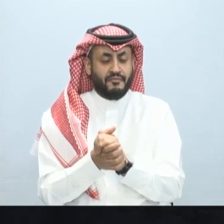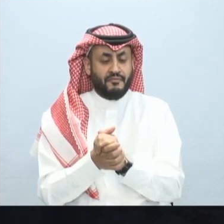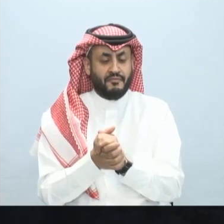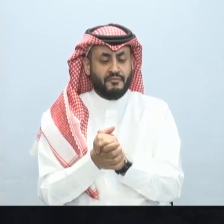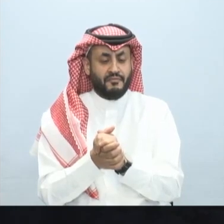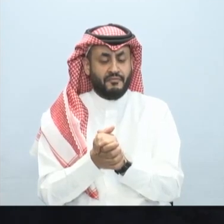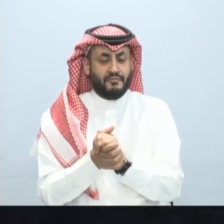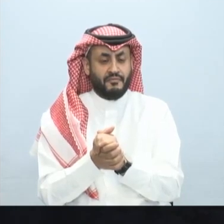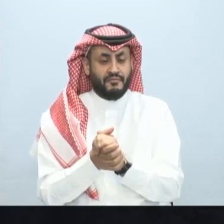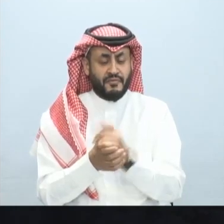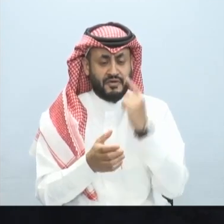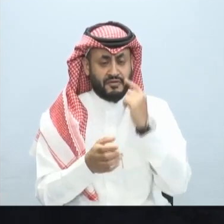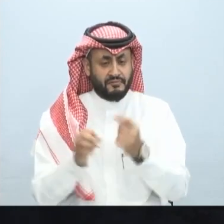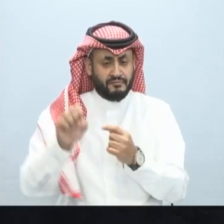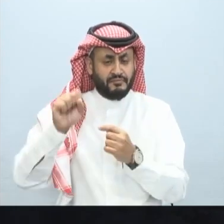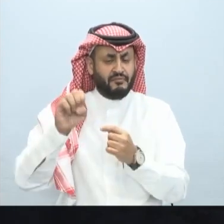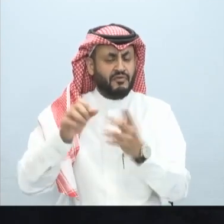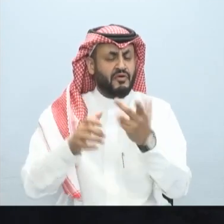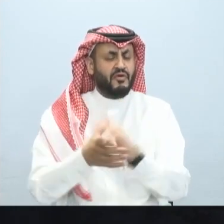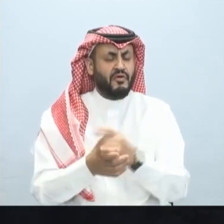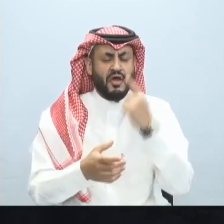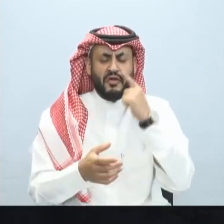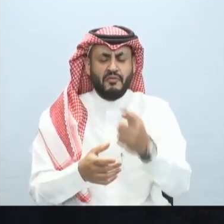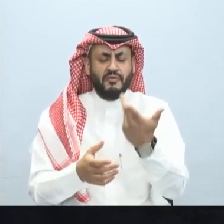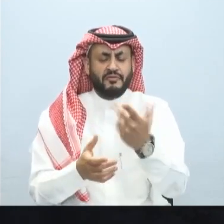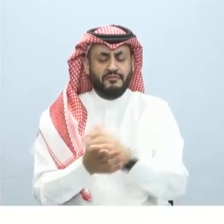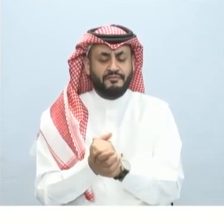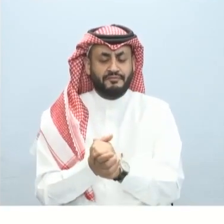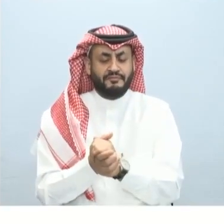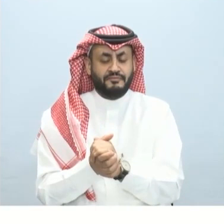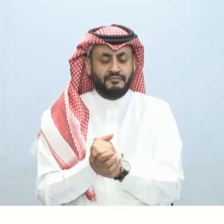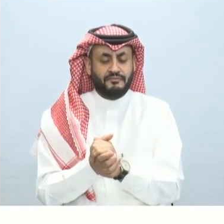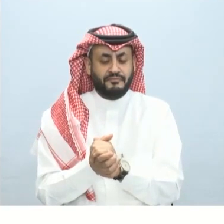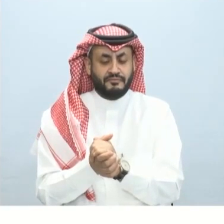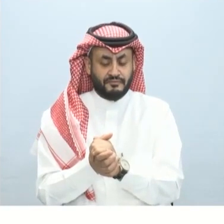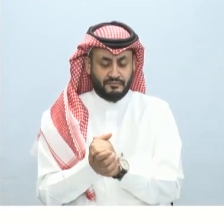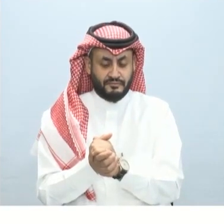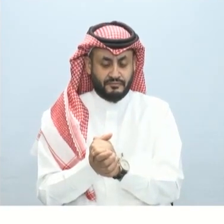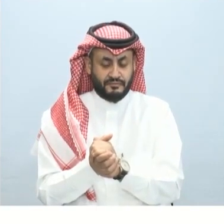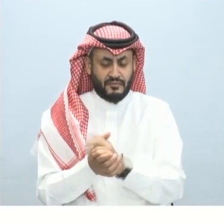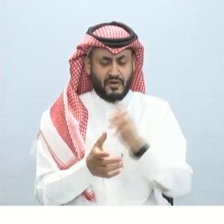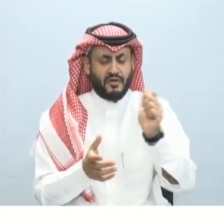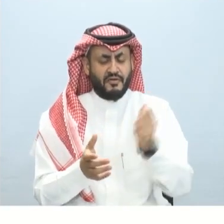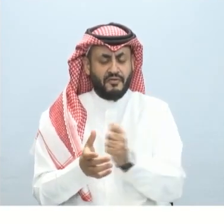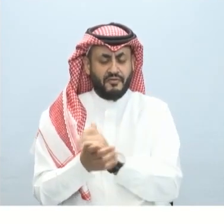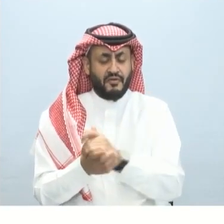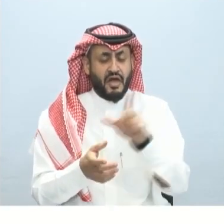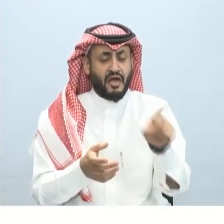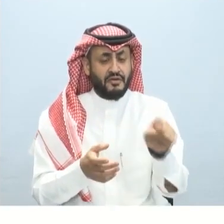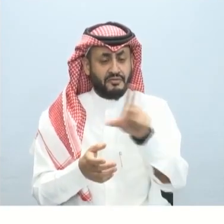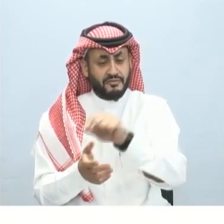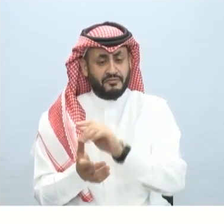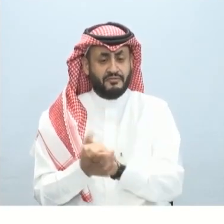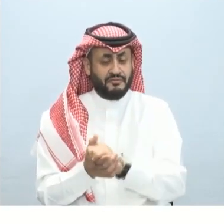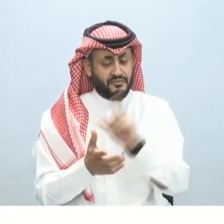I have greatest. So what did you notice? You can see from this sentence also, adventures are as good